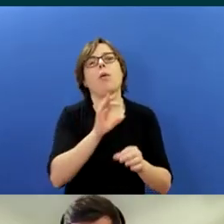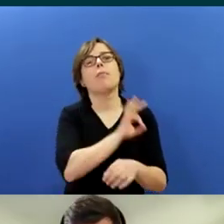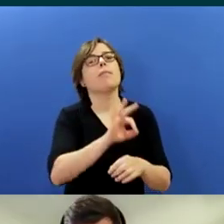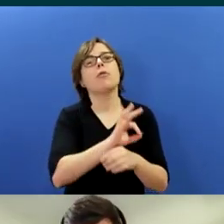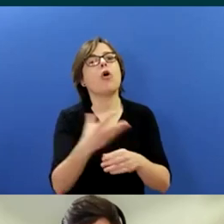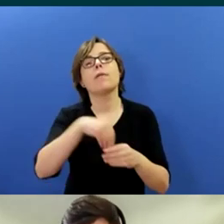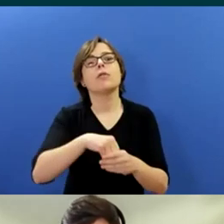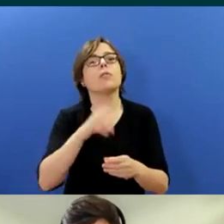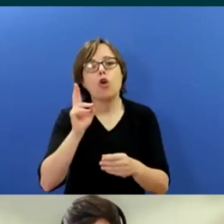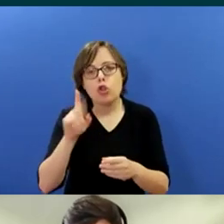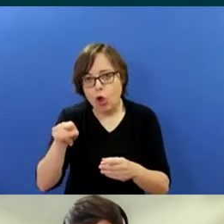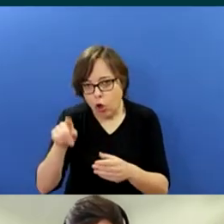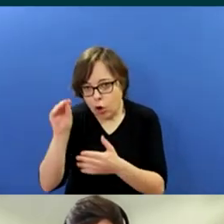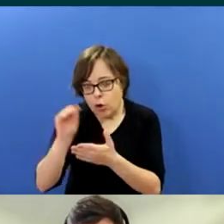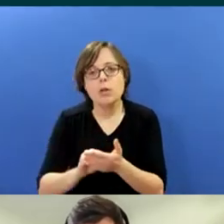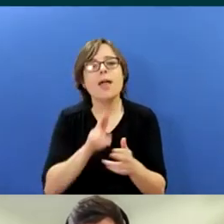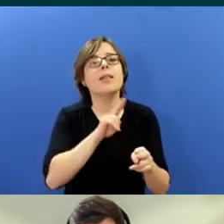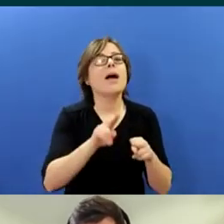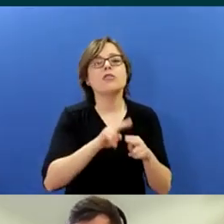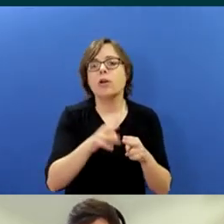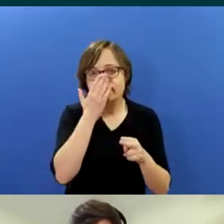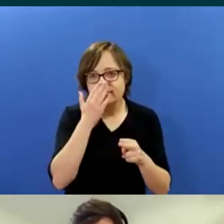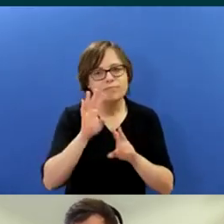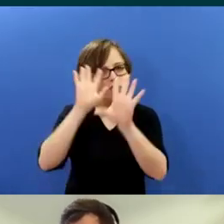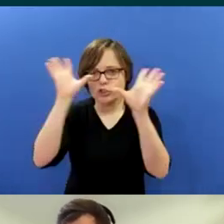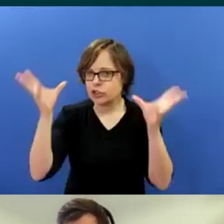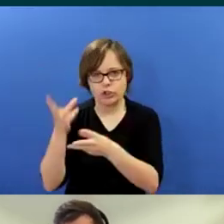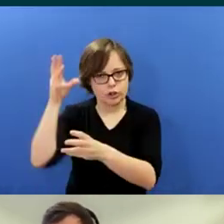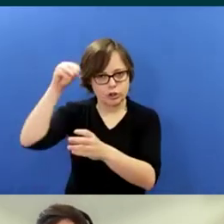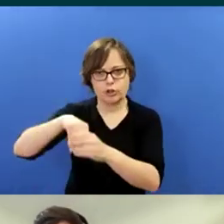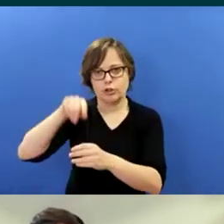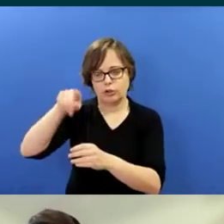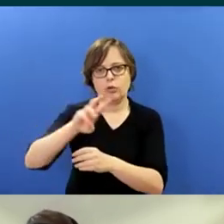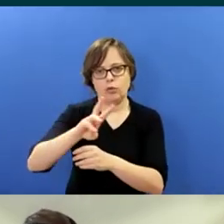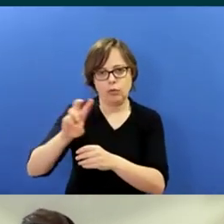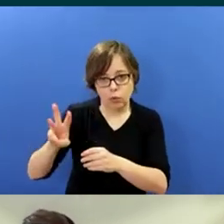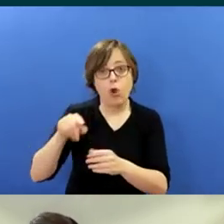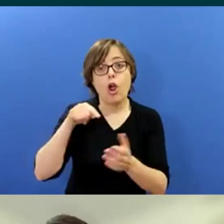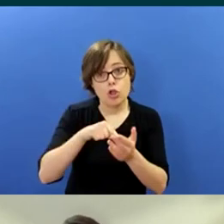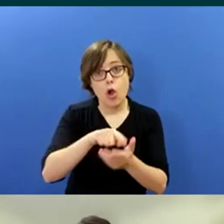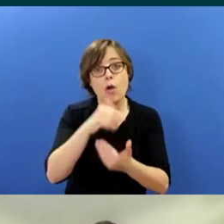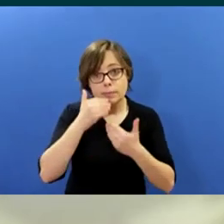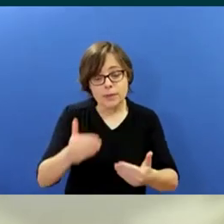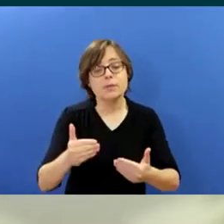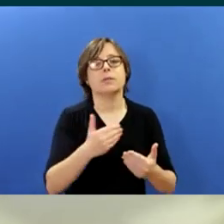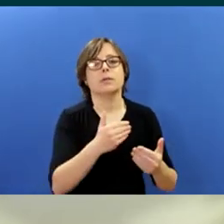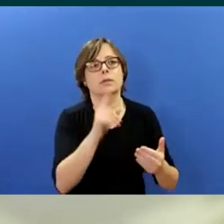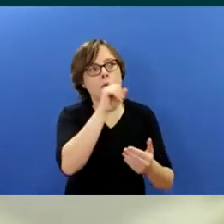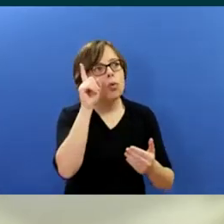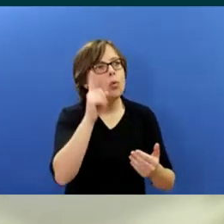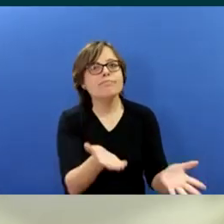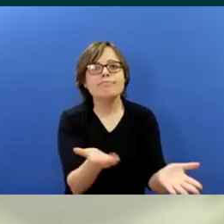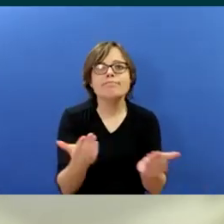the e-participation. And in addition, we've started with informal meetups over lunchtime, which also serve